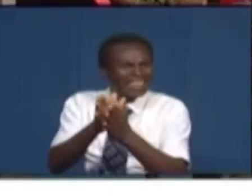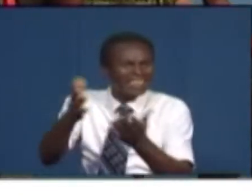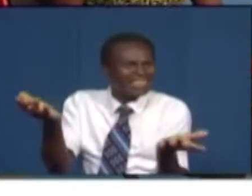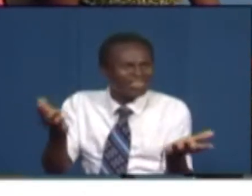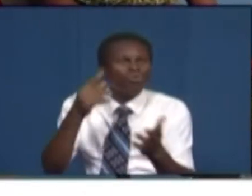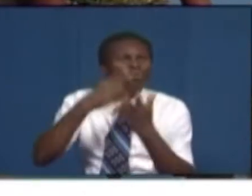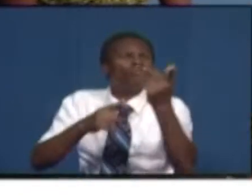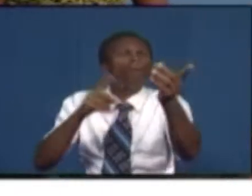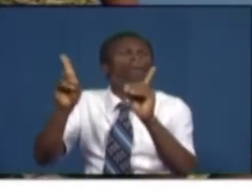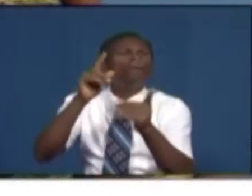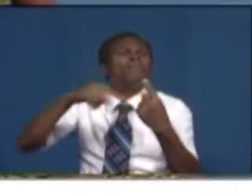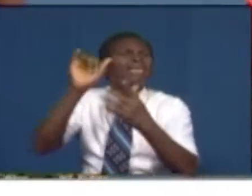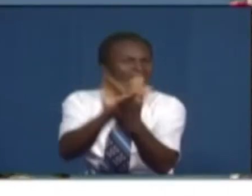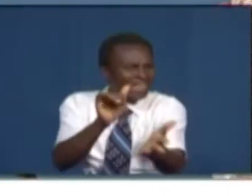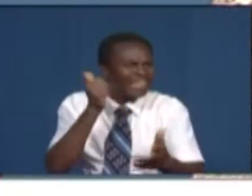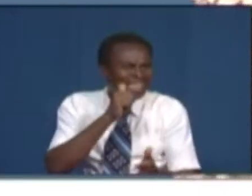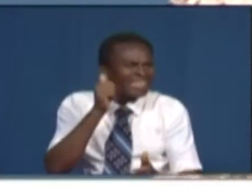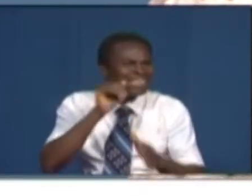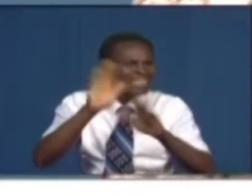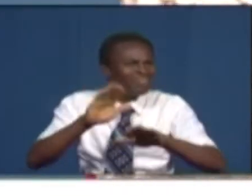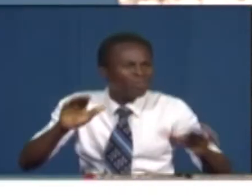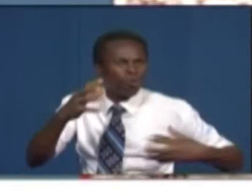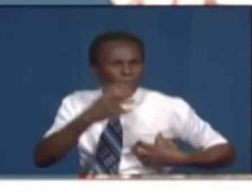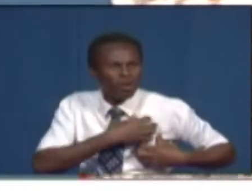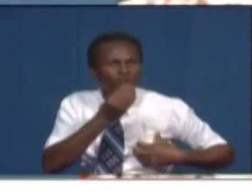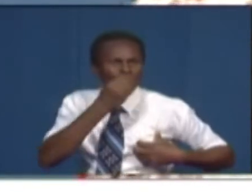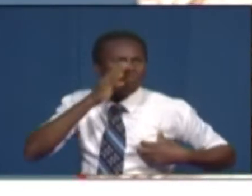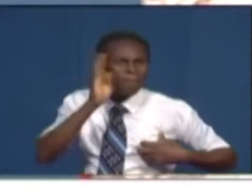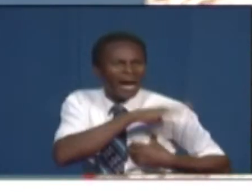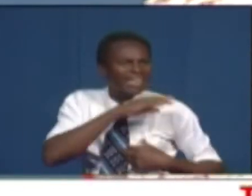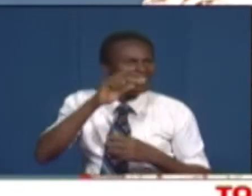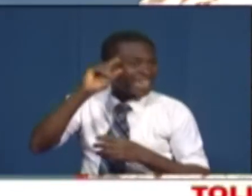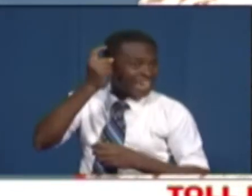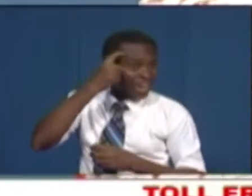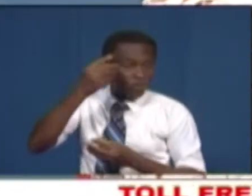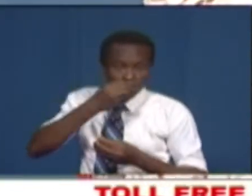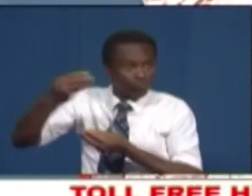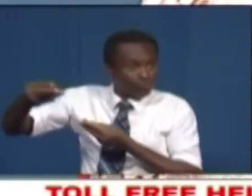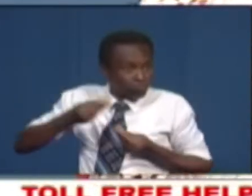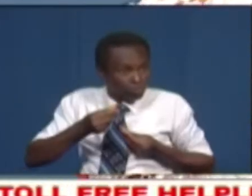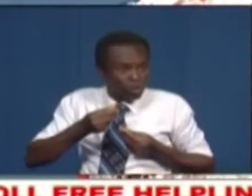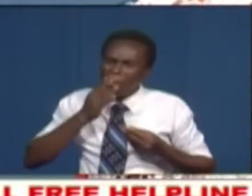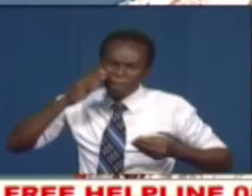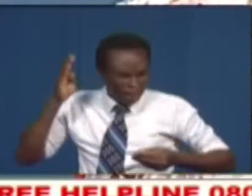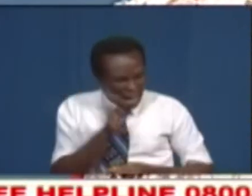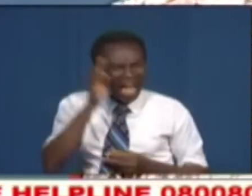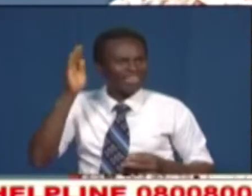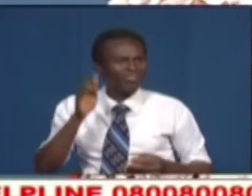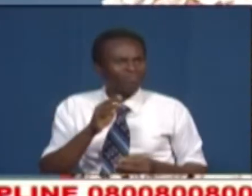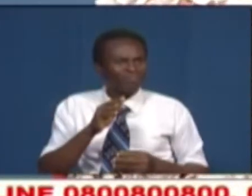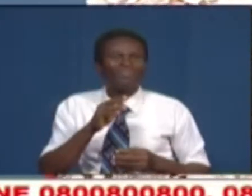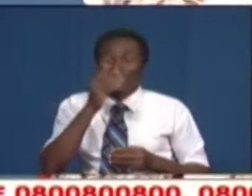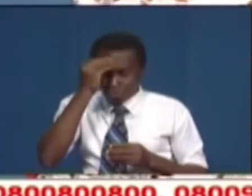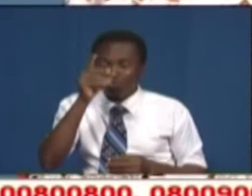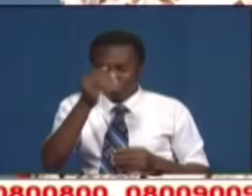you doing about it? Yes, you are right. I know. I know that you asked me that question.